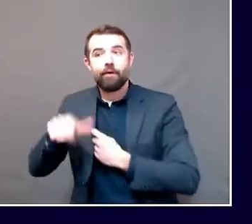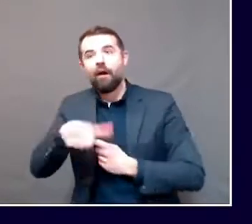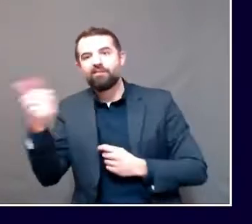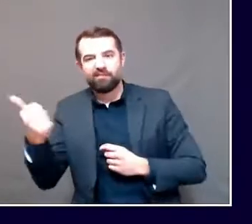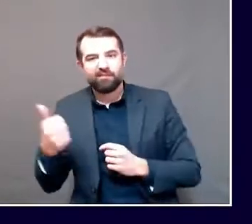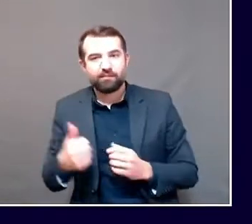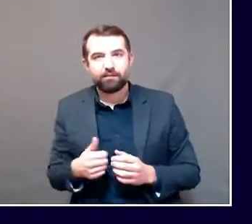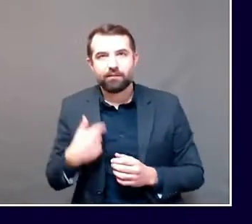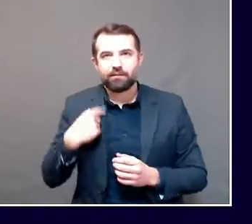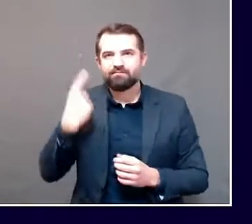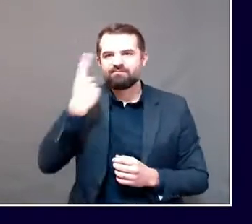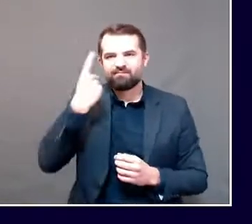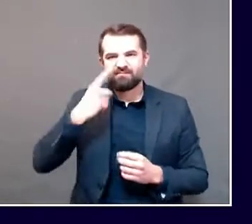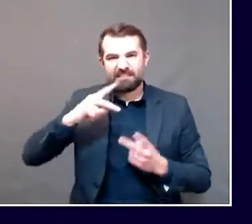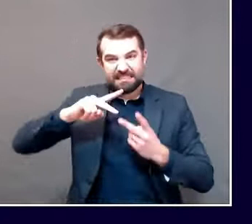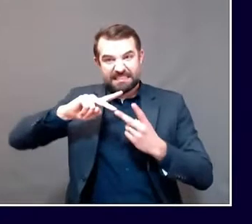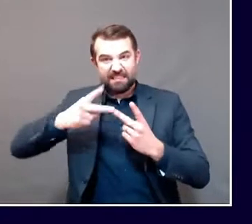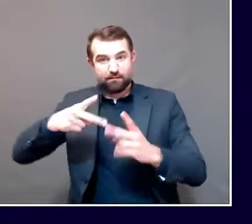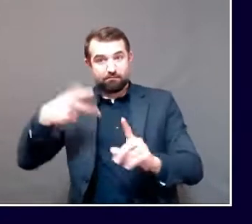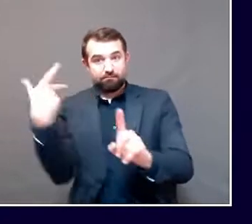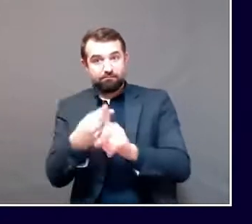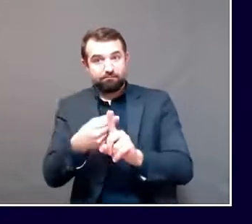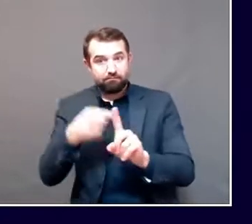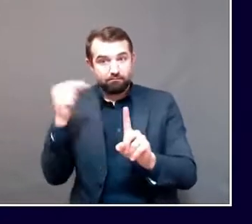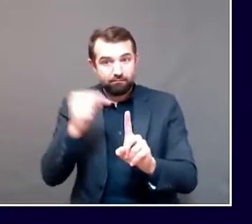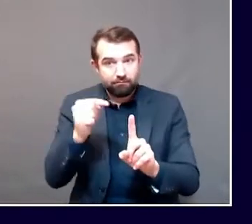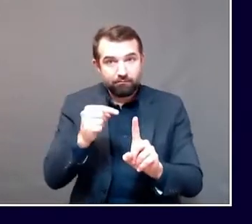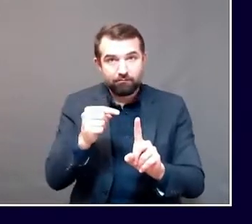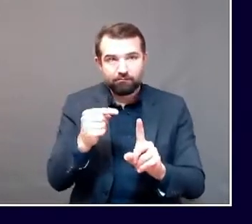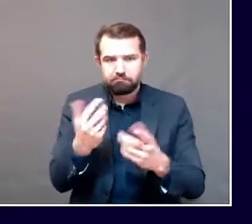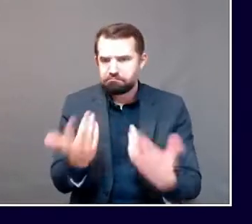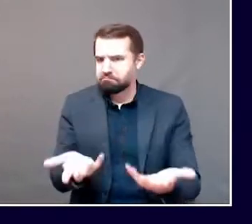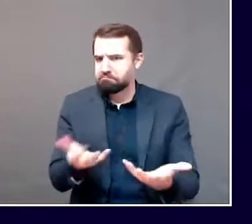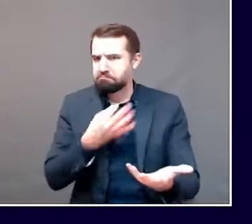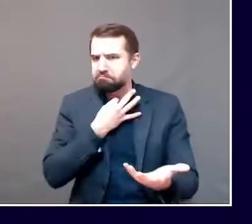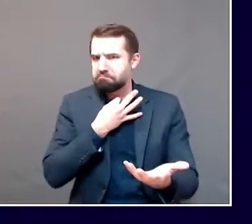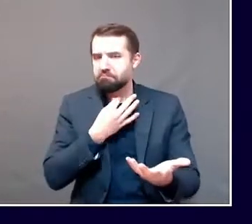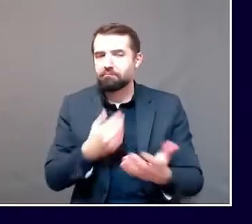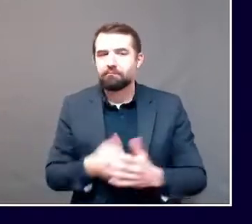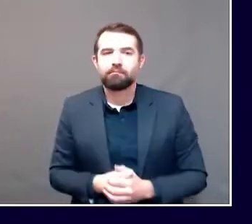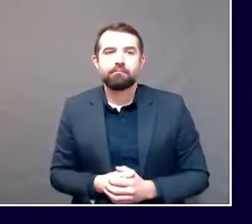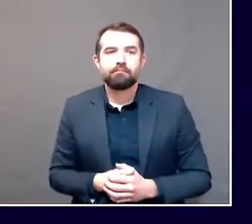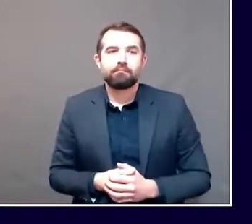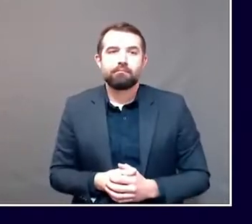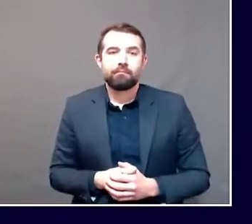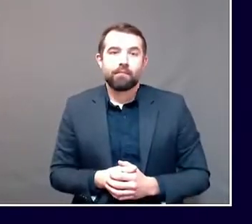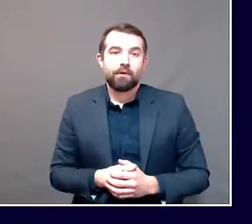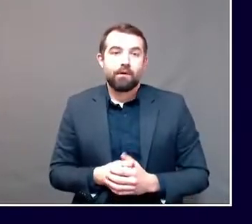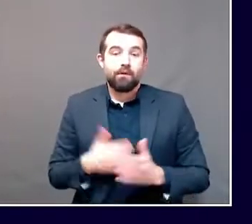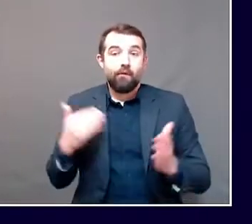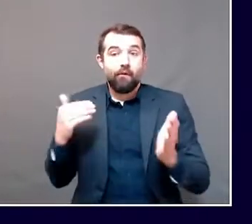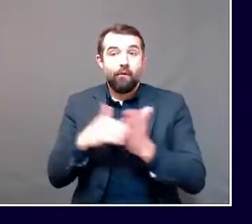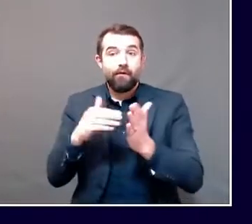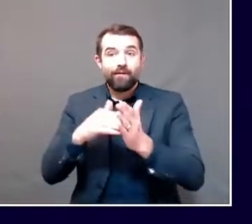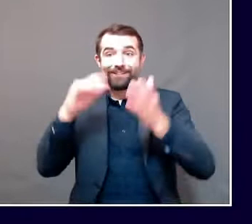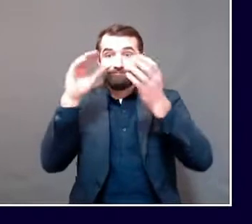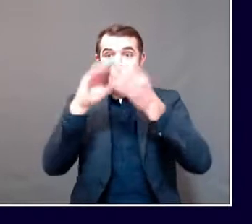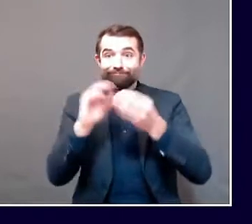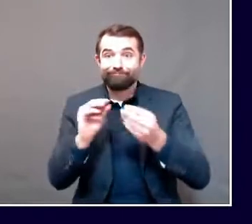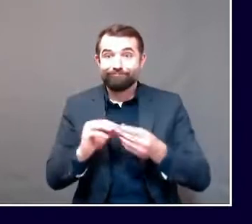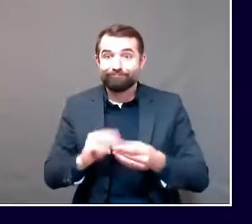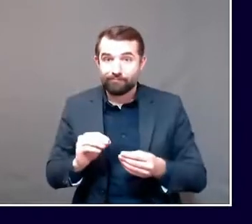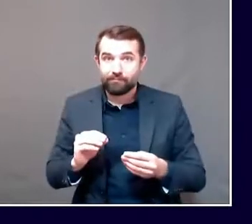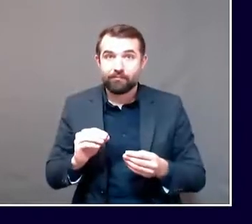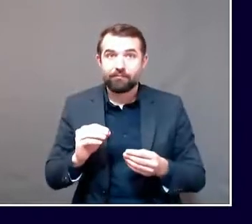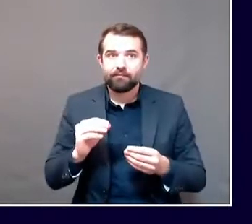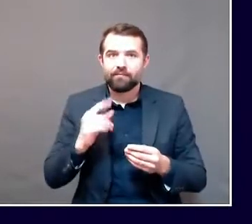bottom line question that's come to us is, well, if all you talk about is how limited the supply is, how do I know? How can